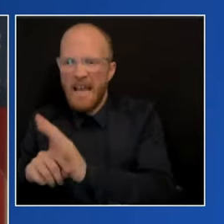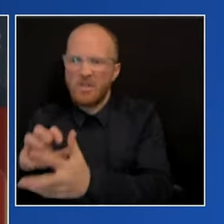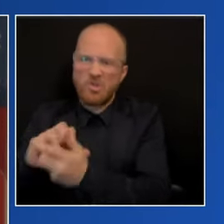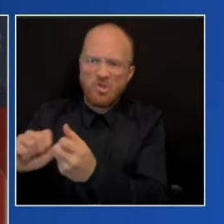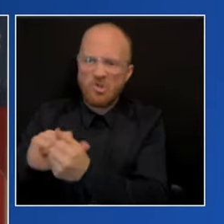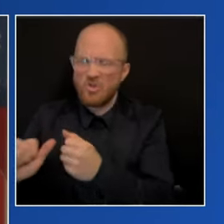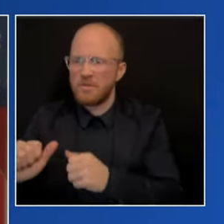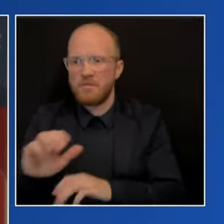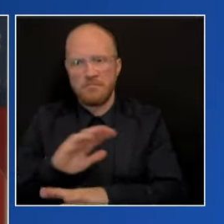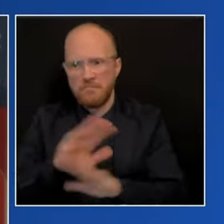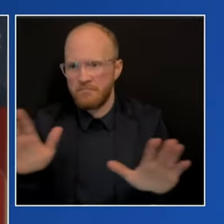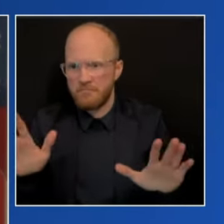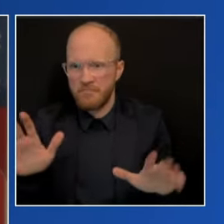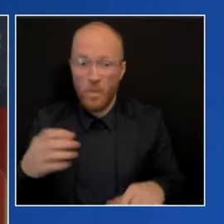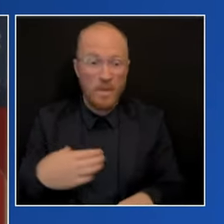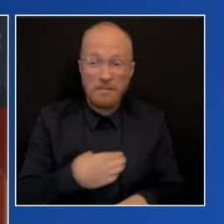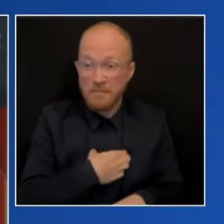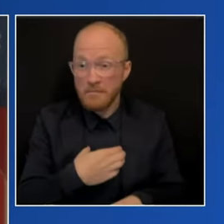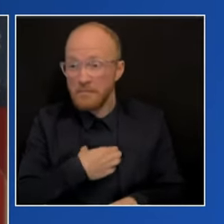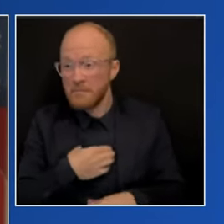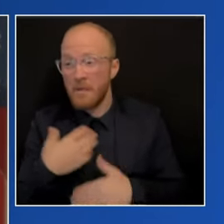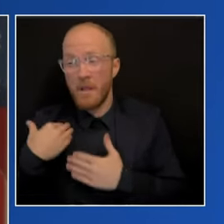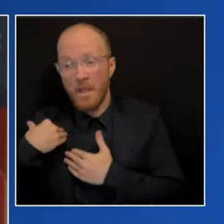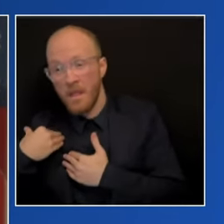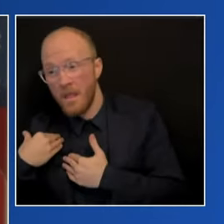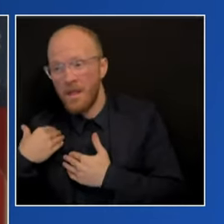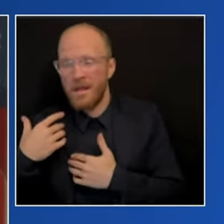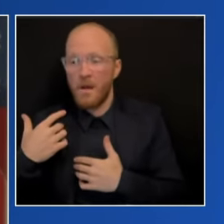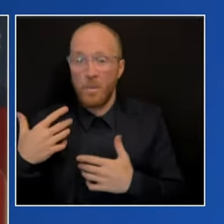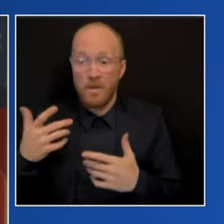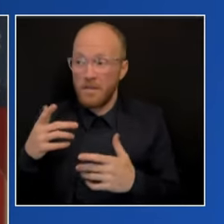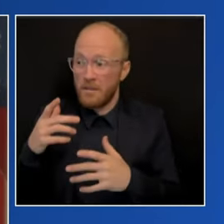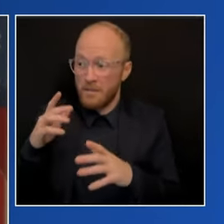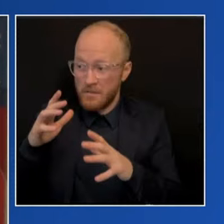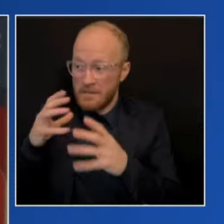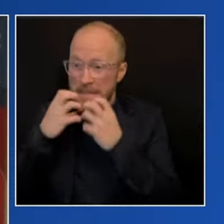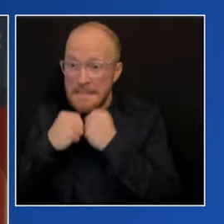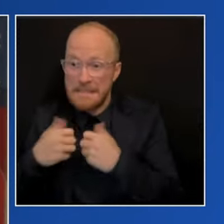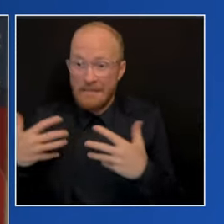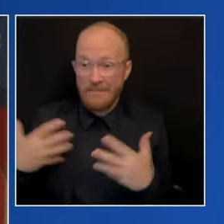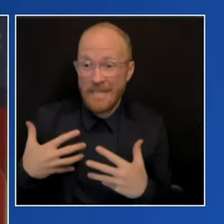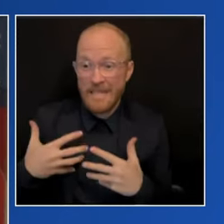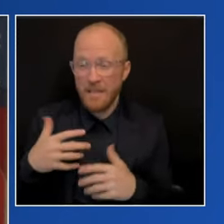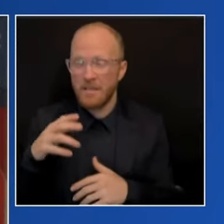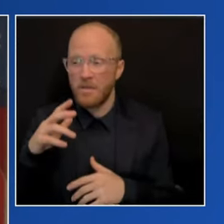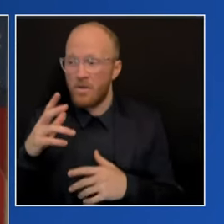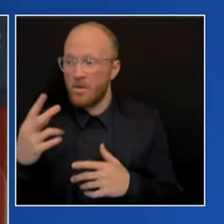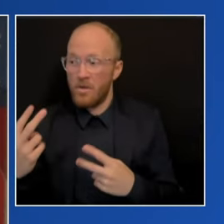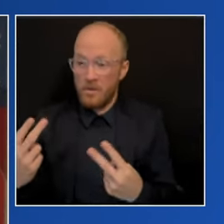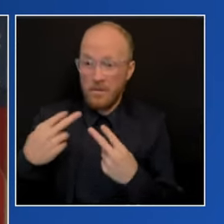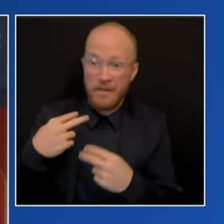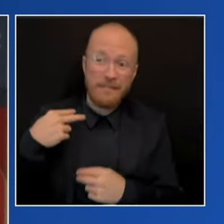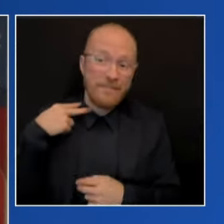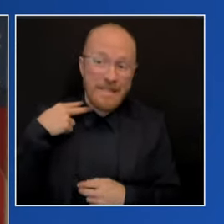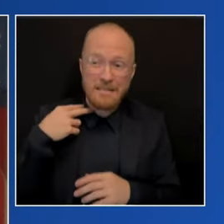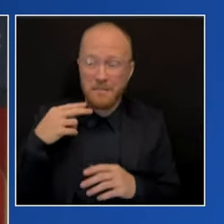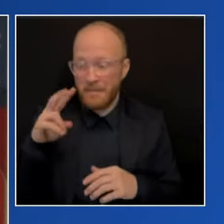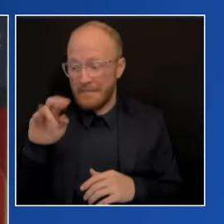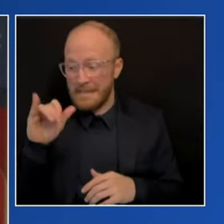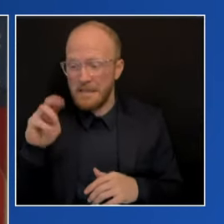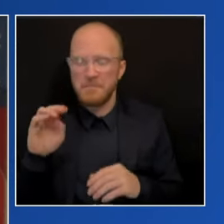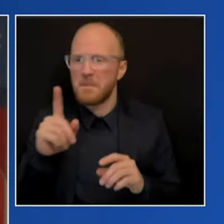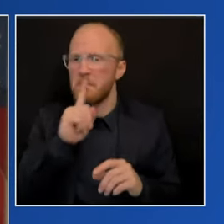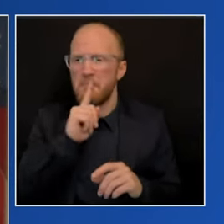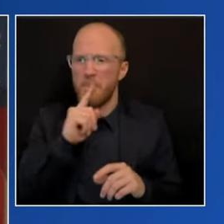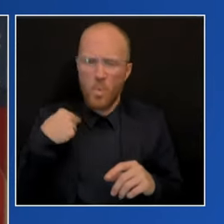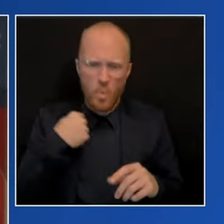grievances. We don't foster fear. We don't walk around as victims. We take charge of our